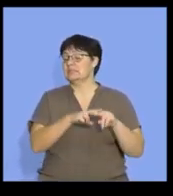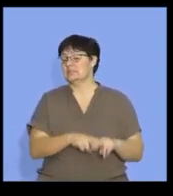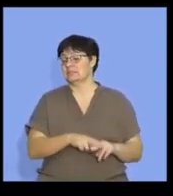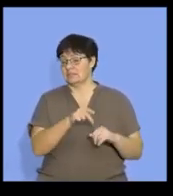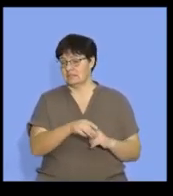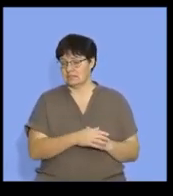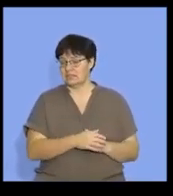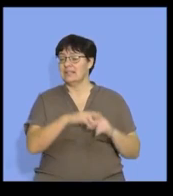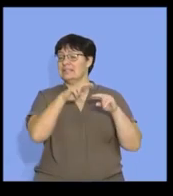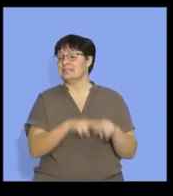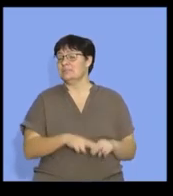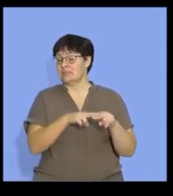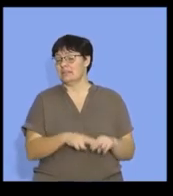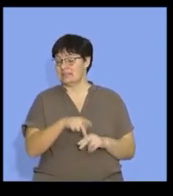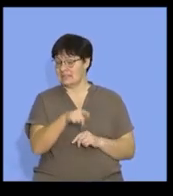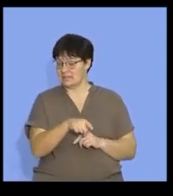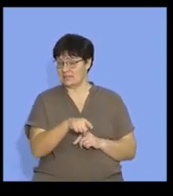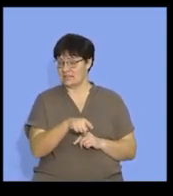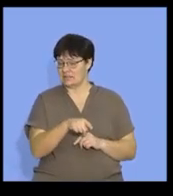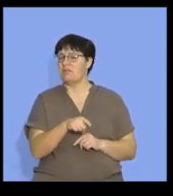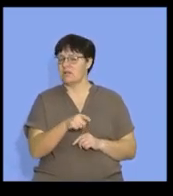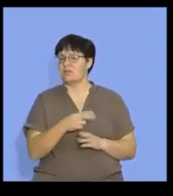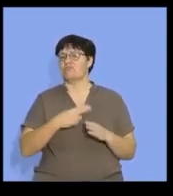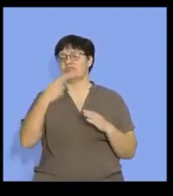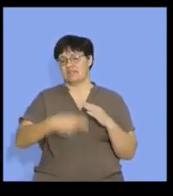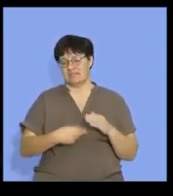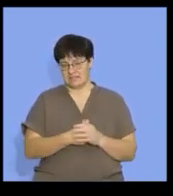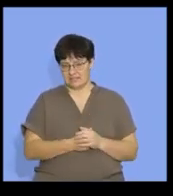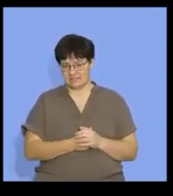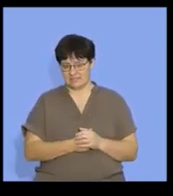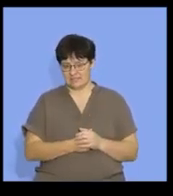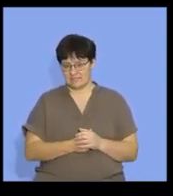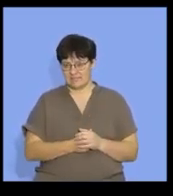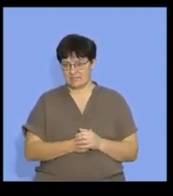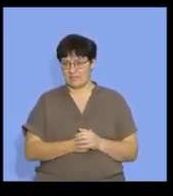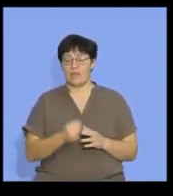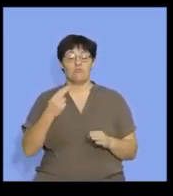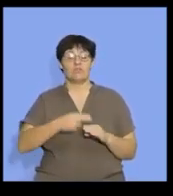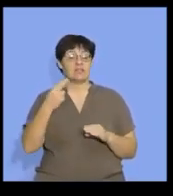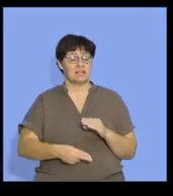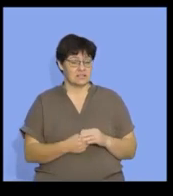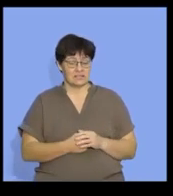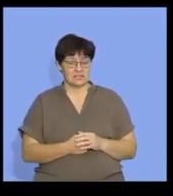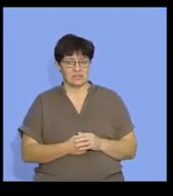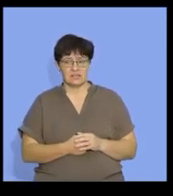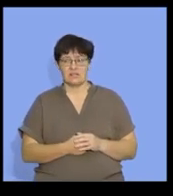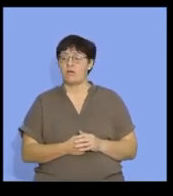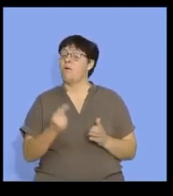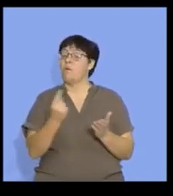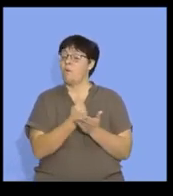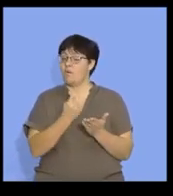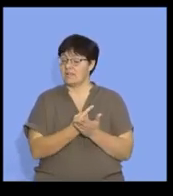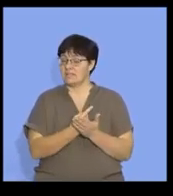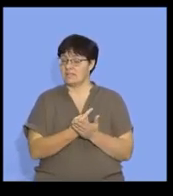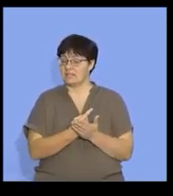one, dependent. A dependent variable is the results. And our results, right, are